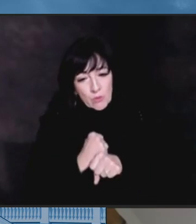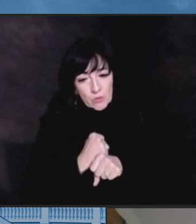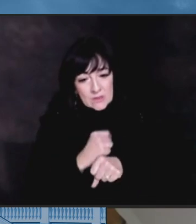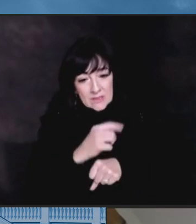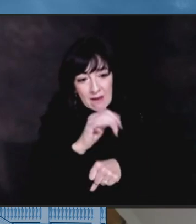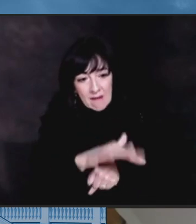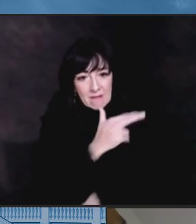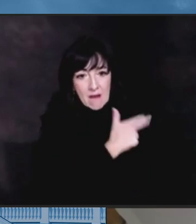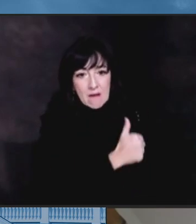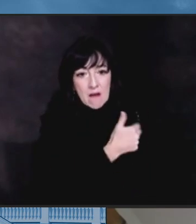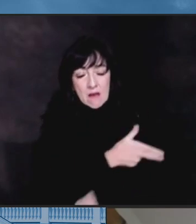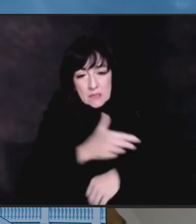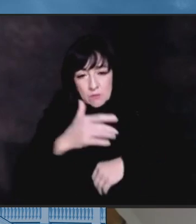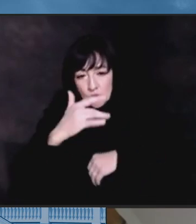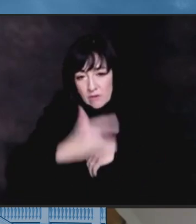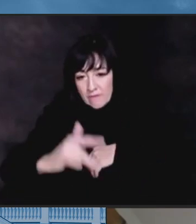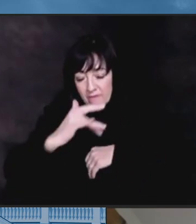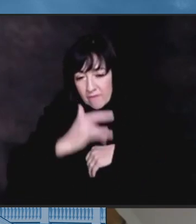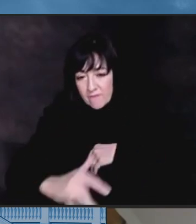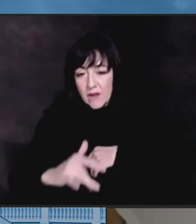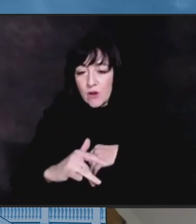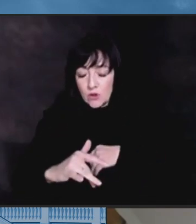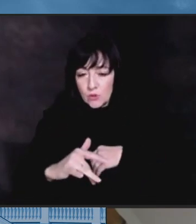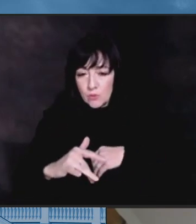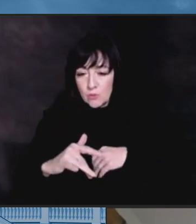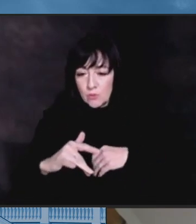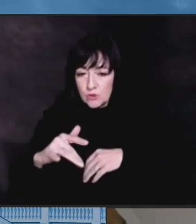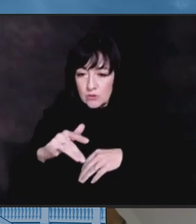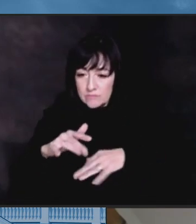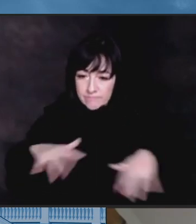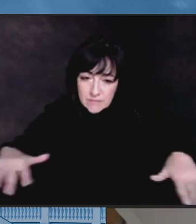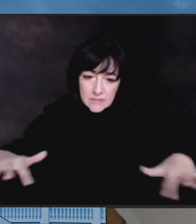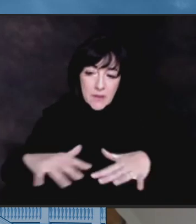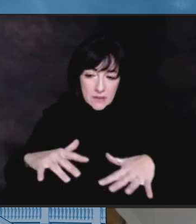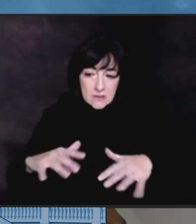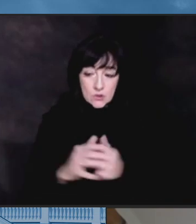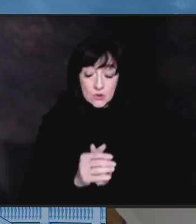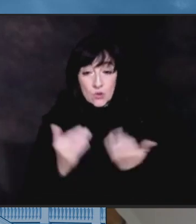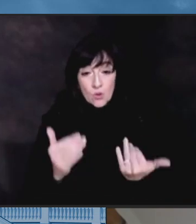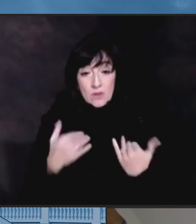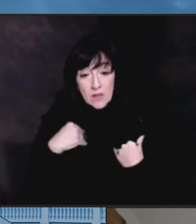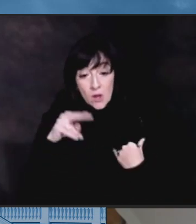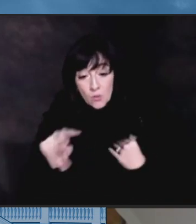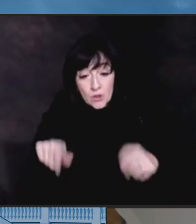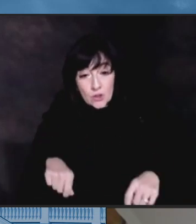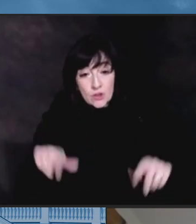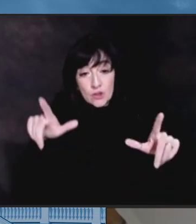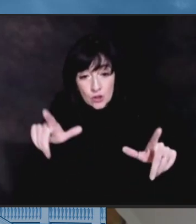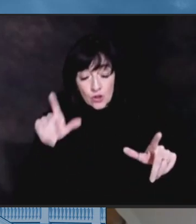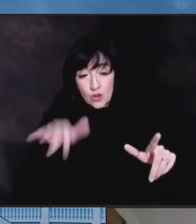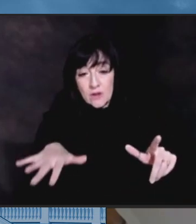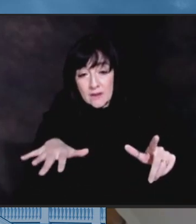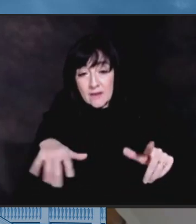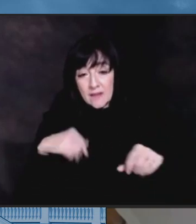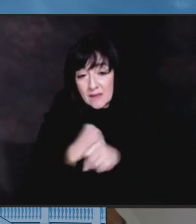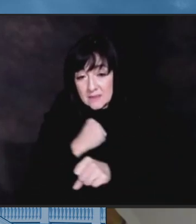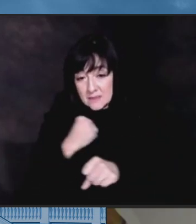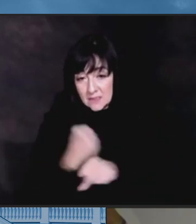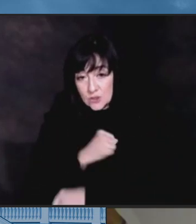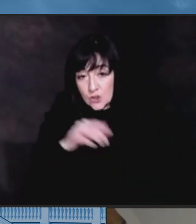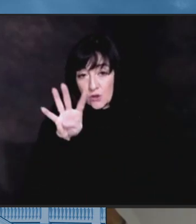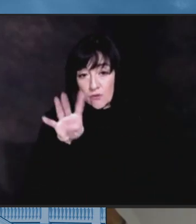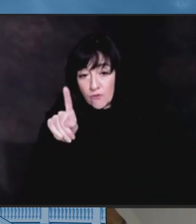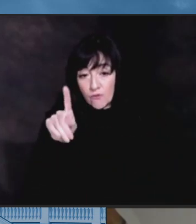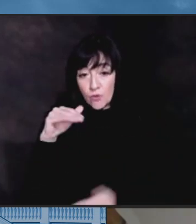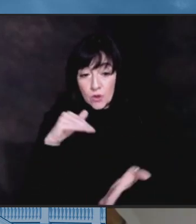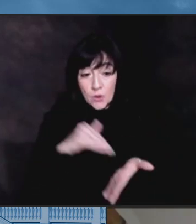the data dashboard and look at the number of cases. We're up to 41,000 cases since our first case back